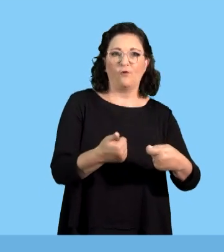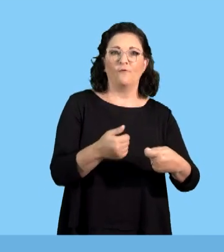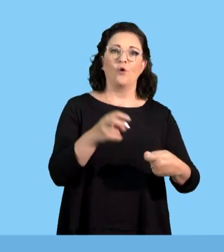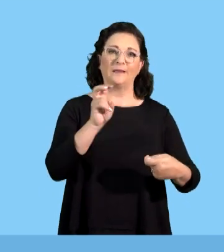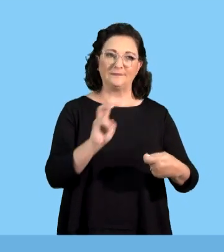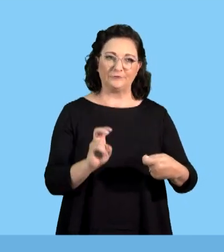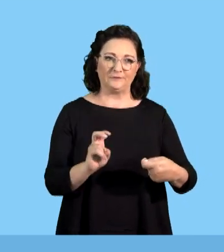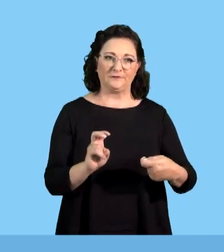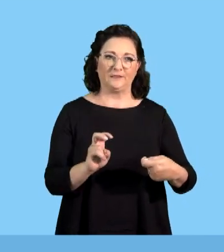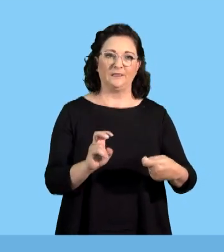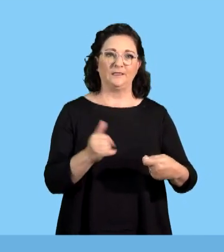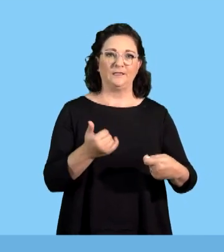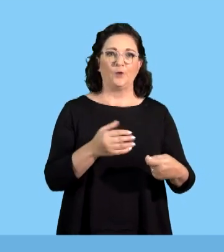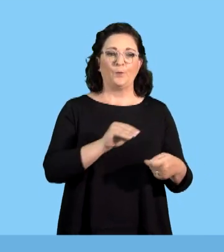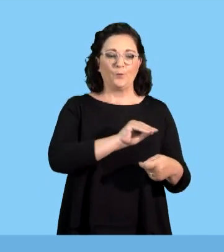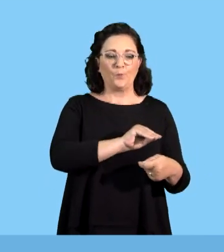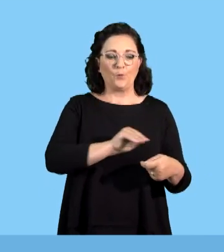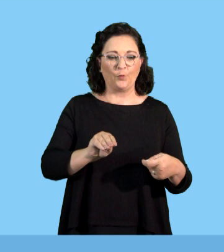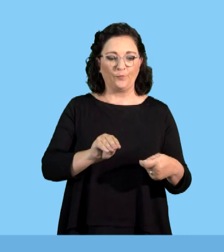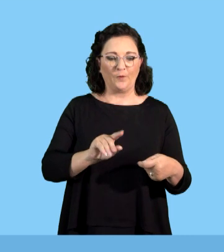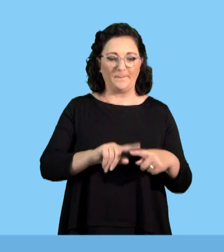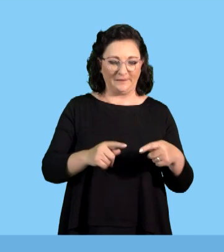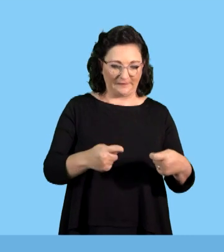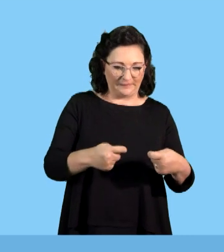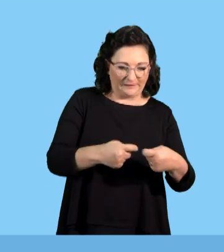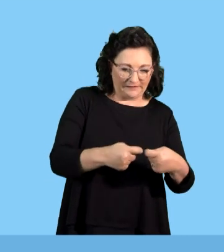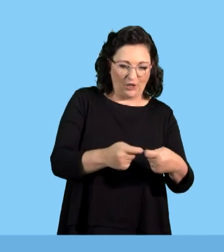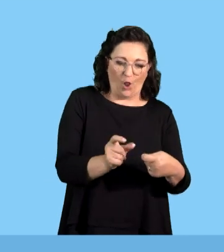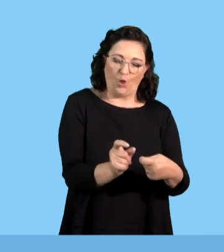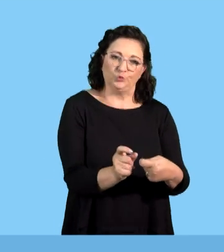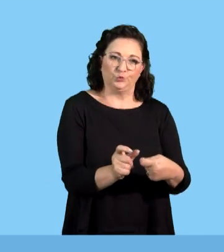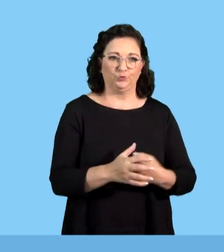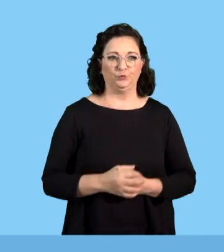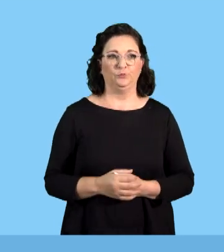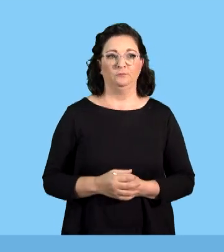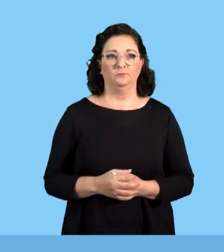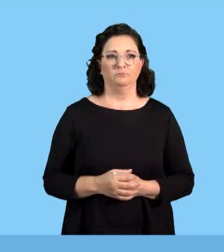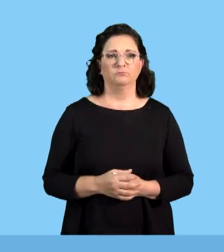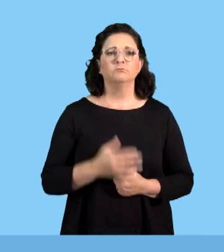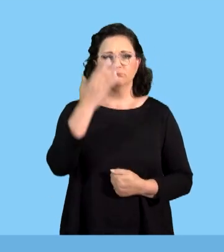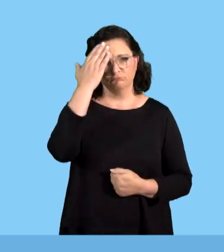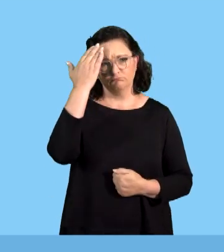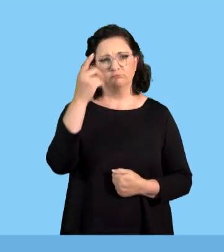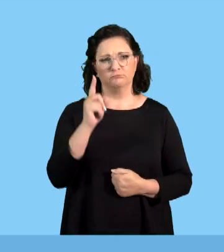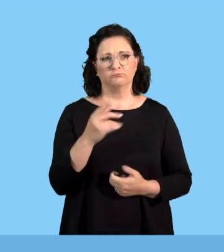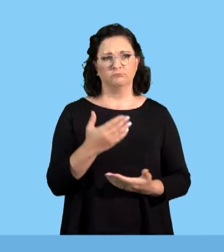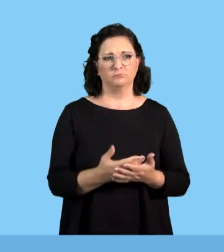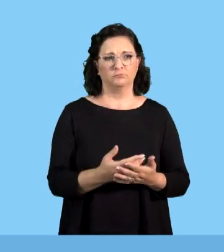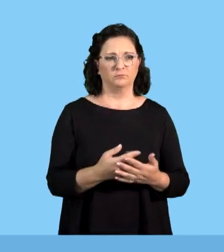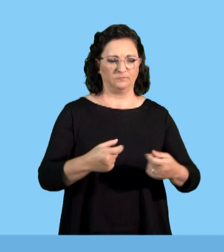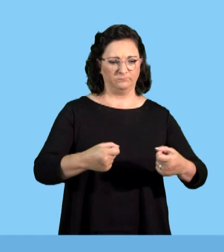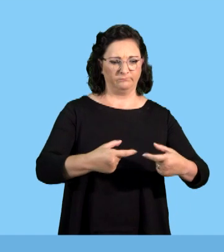So an electric current, it is the movement of charge in a closed conducting circuit. Also, we know that electrons